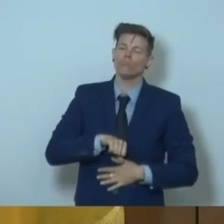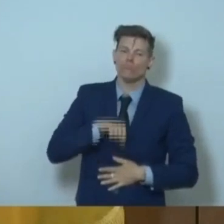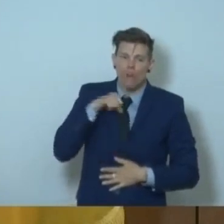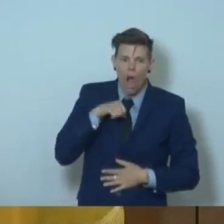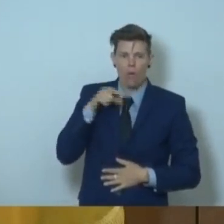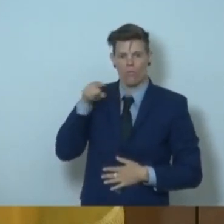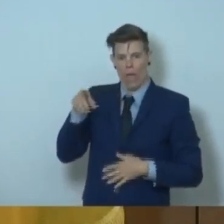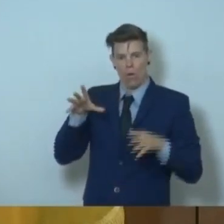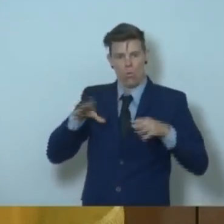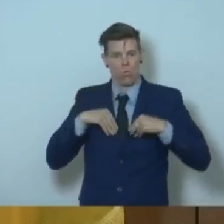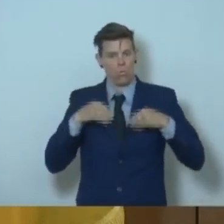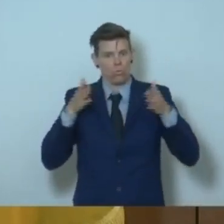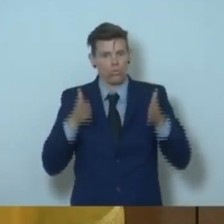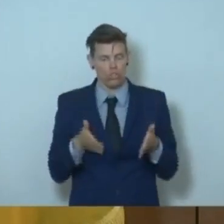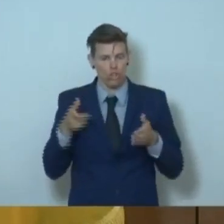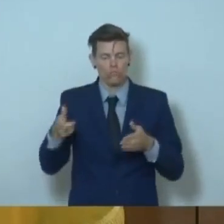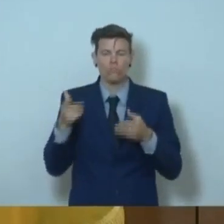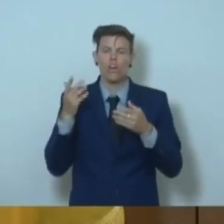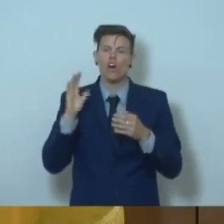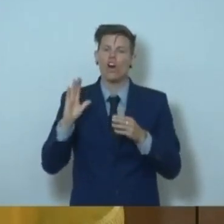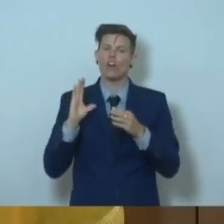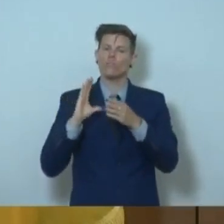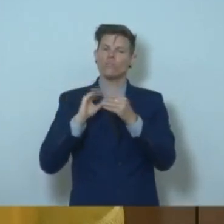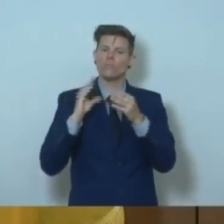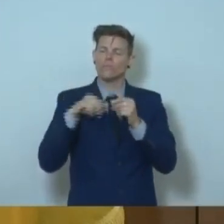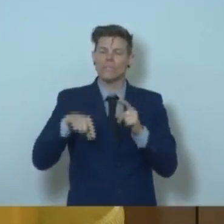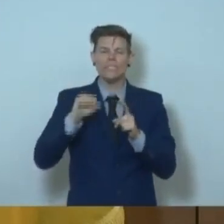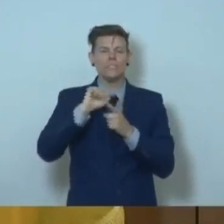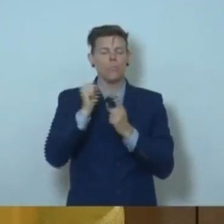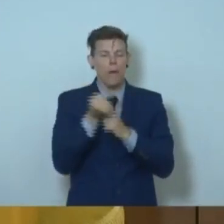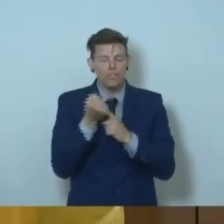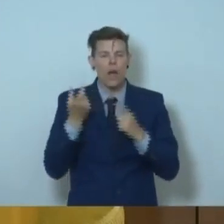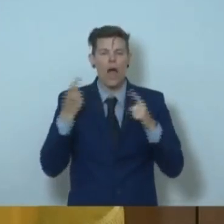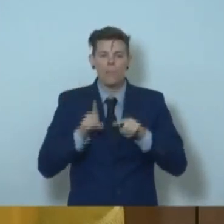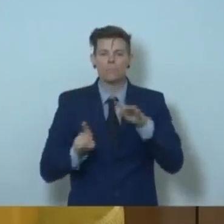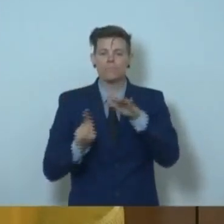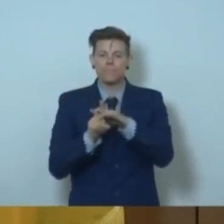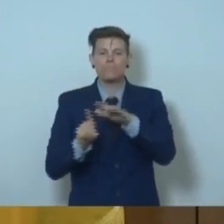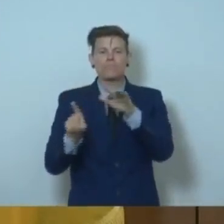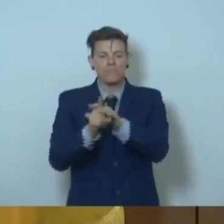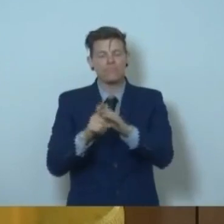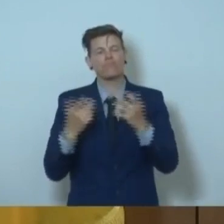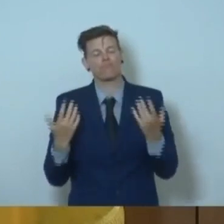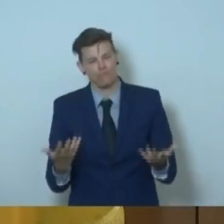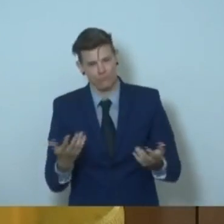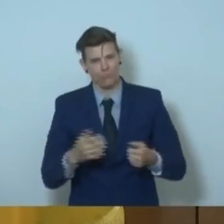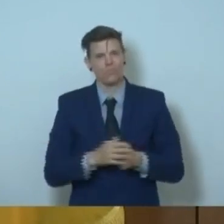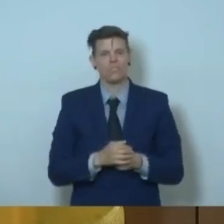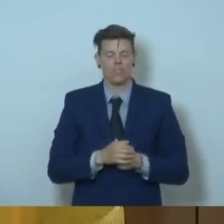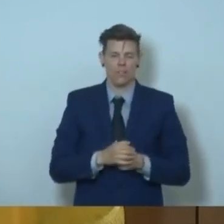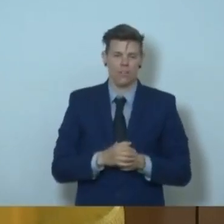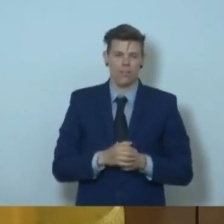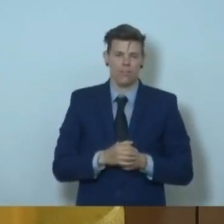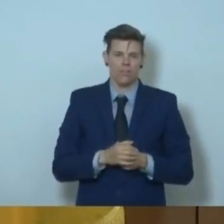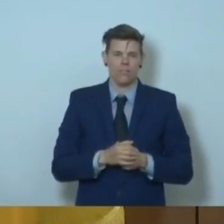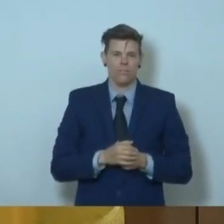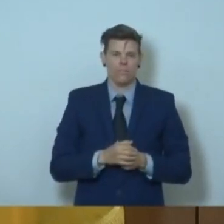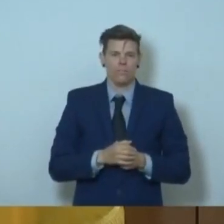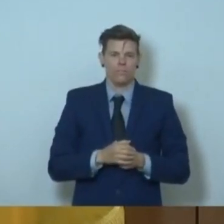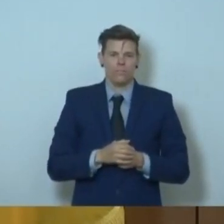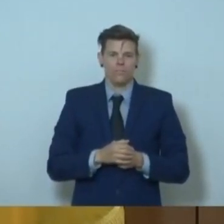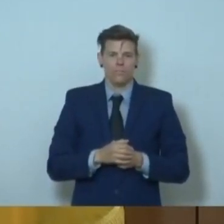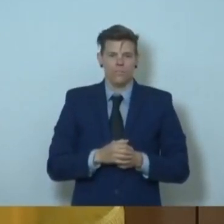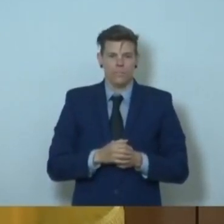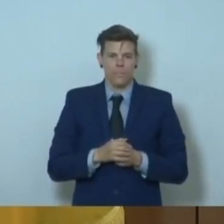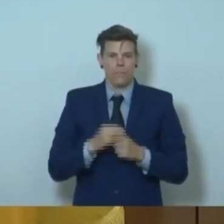owners talked about the situation that we find ourselves in. And I'm hoping there's going to be, a vehicle to get these businesses back up and